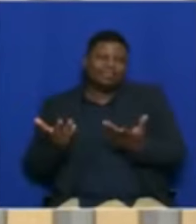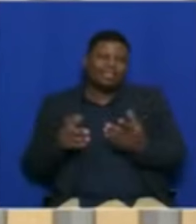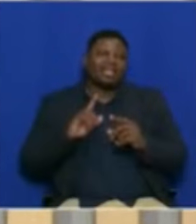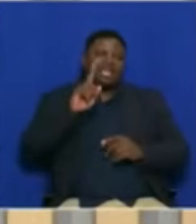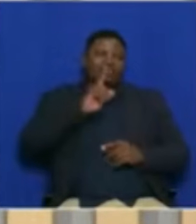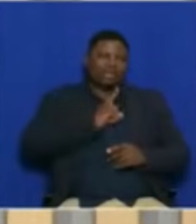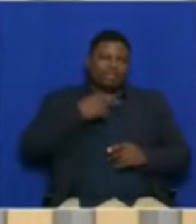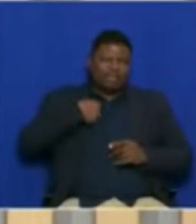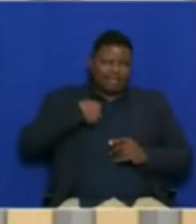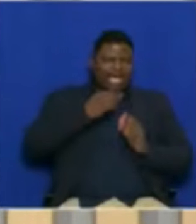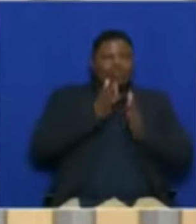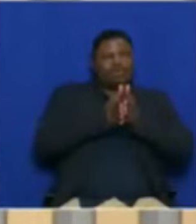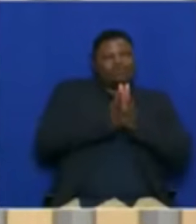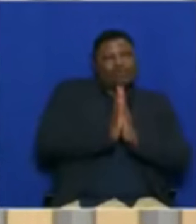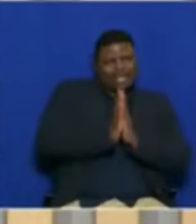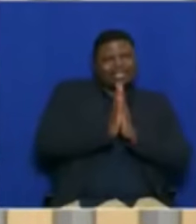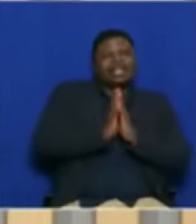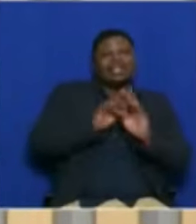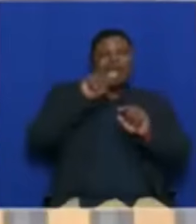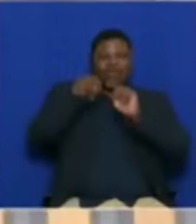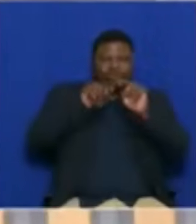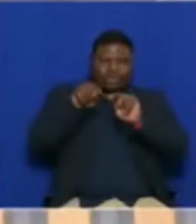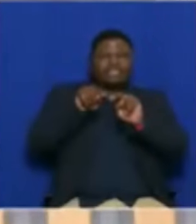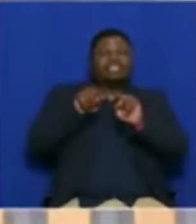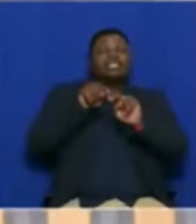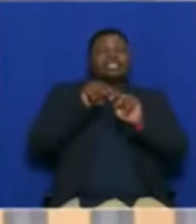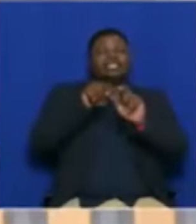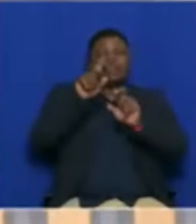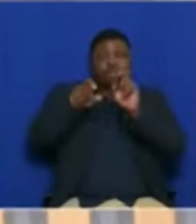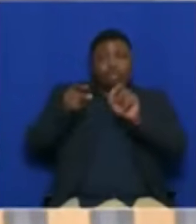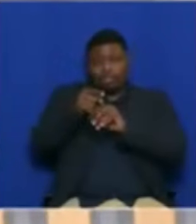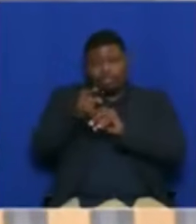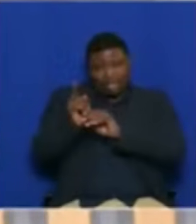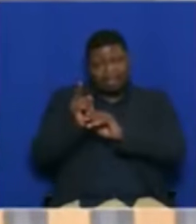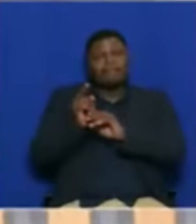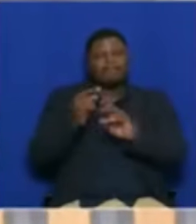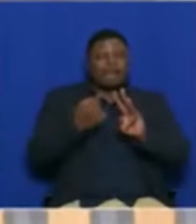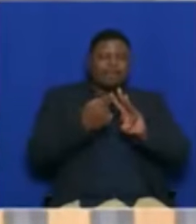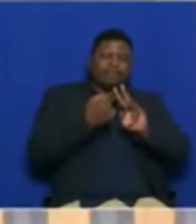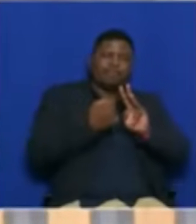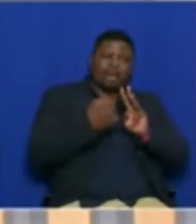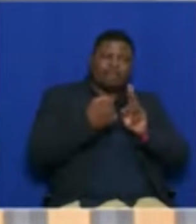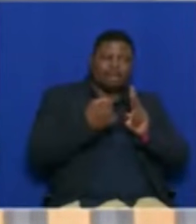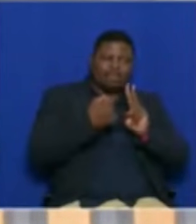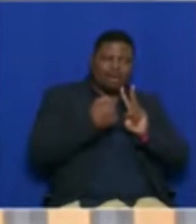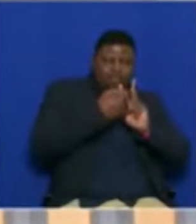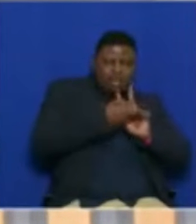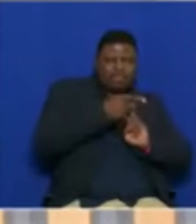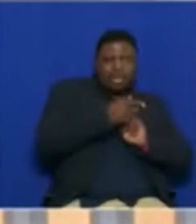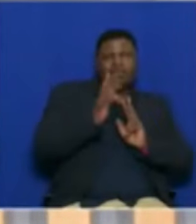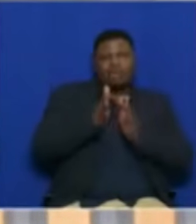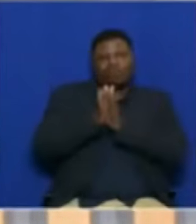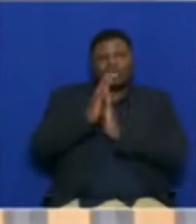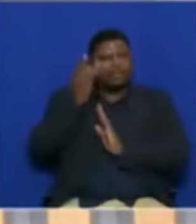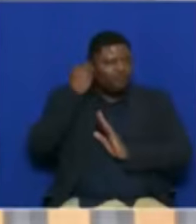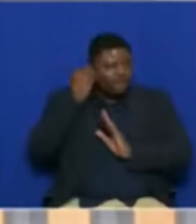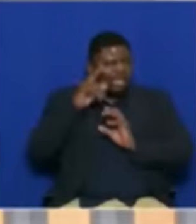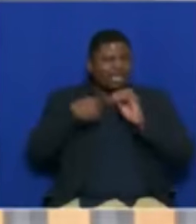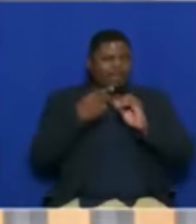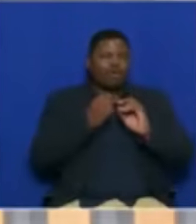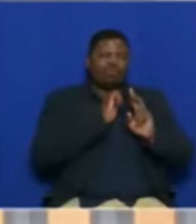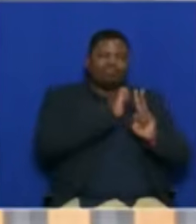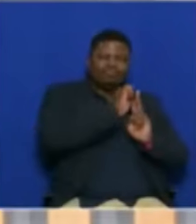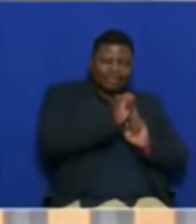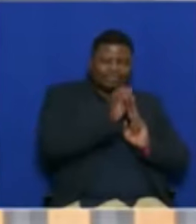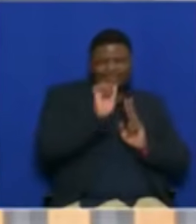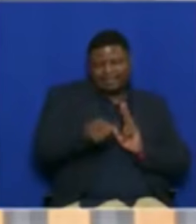you say, so the correspondence to BMW, you would be the one that said, we need to get this